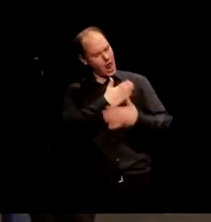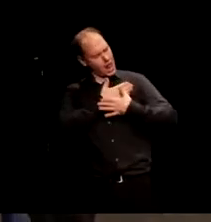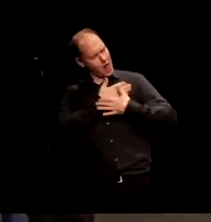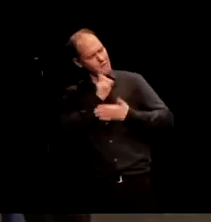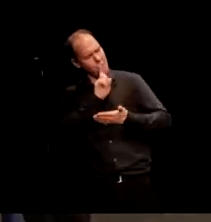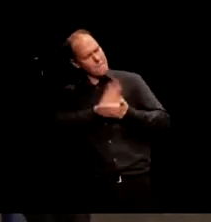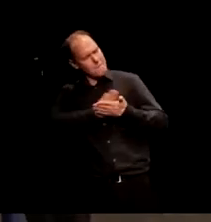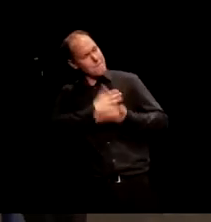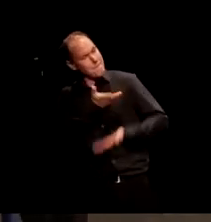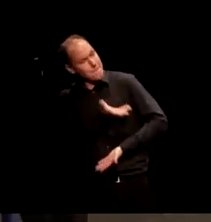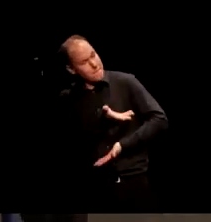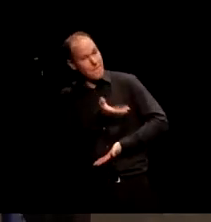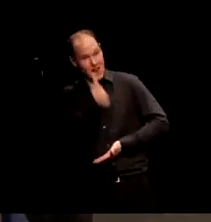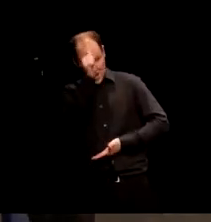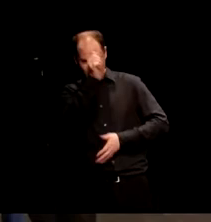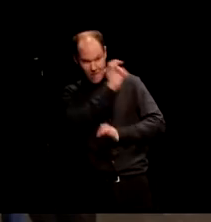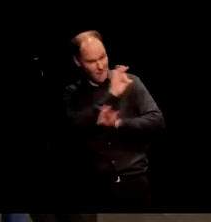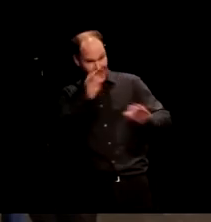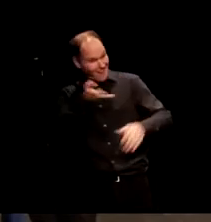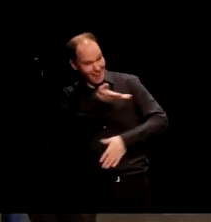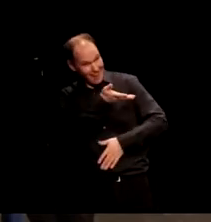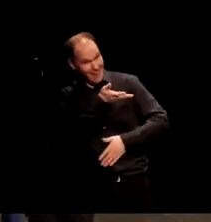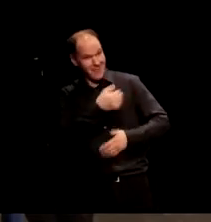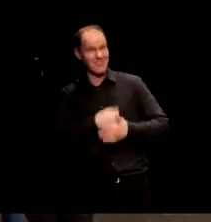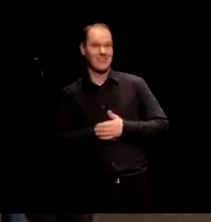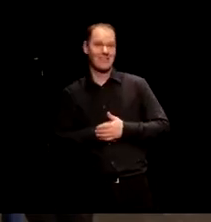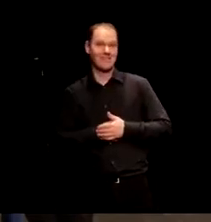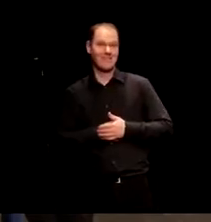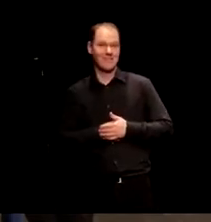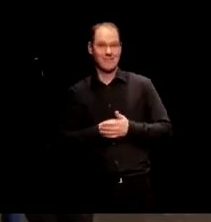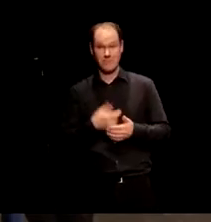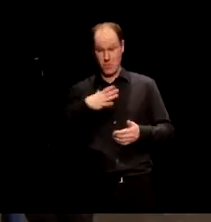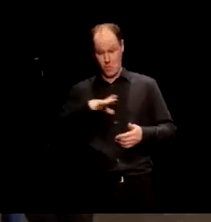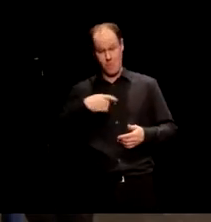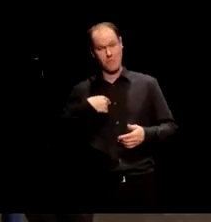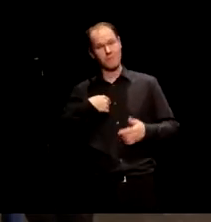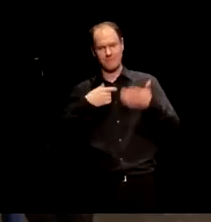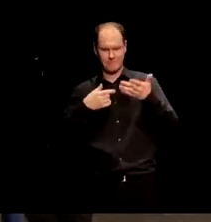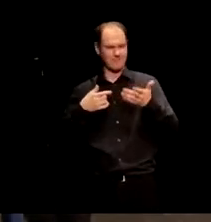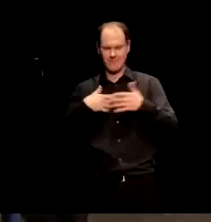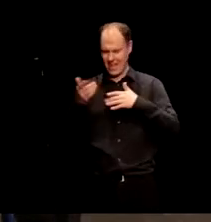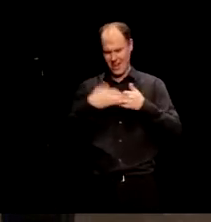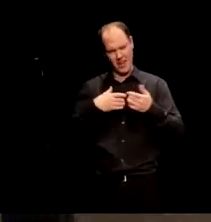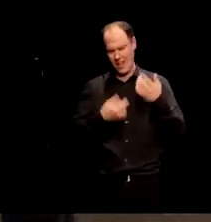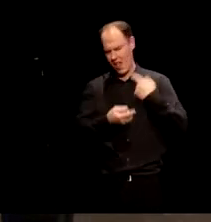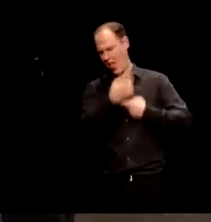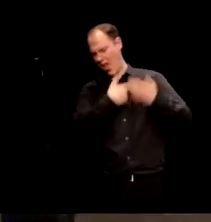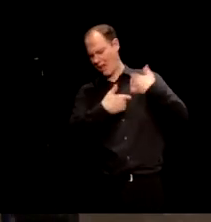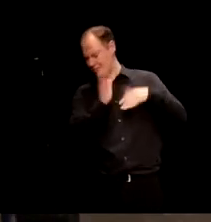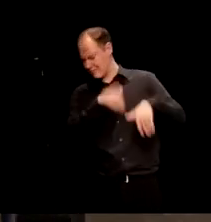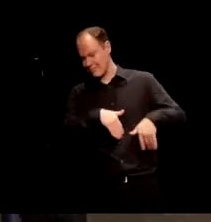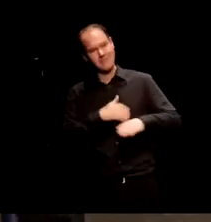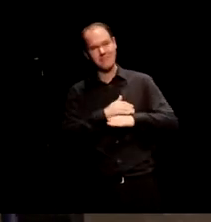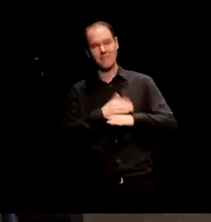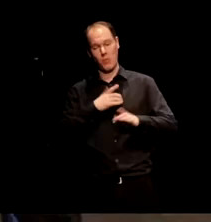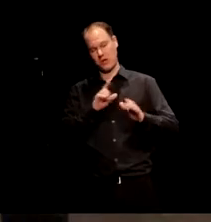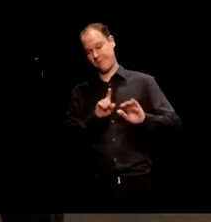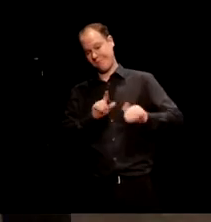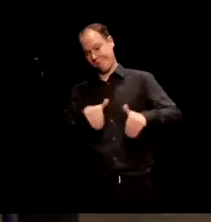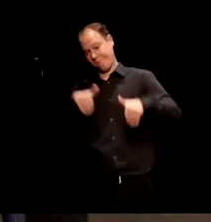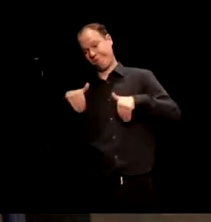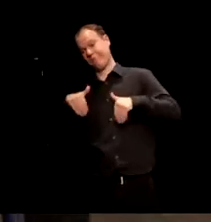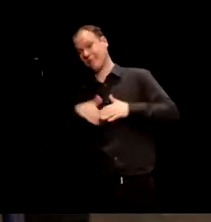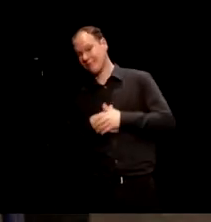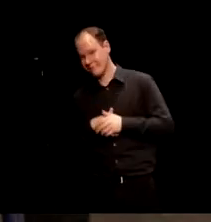yourself? Nothing. I want to keep away from those arrows anyway. You can't.